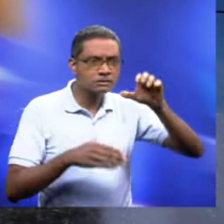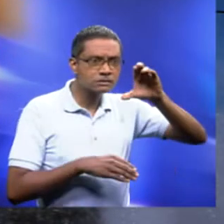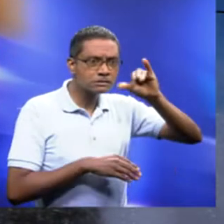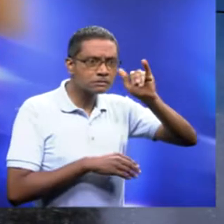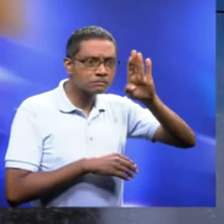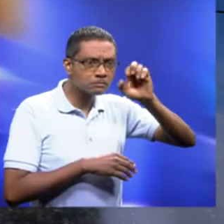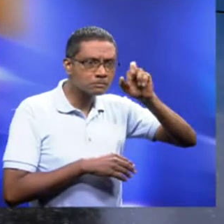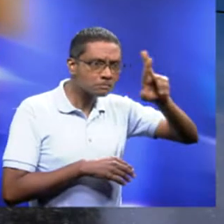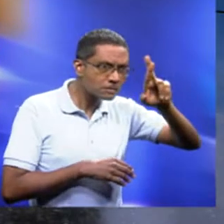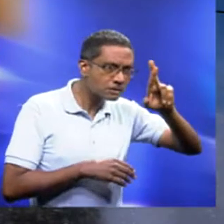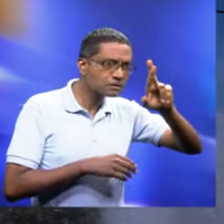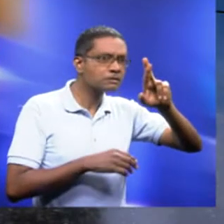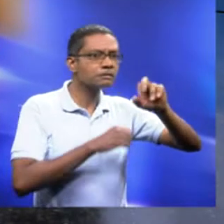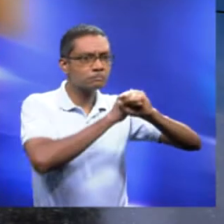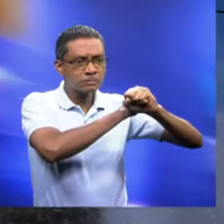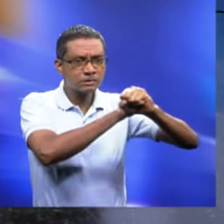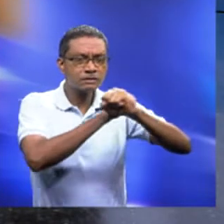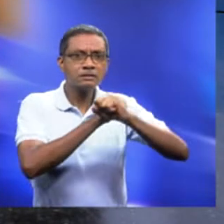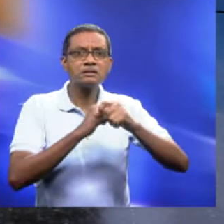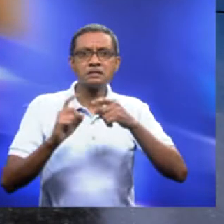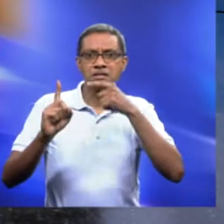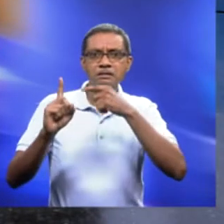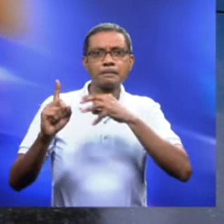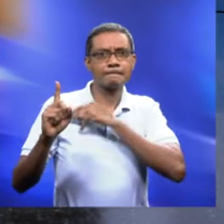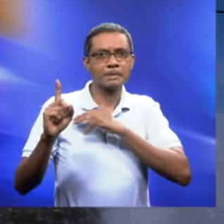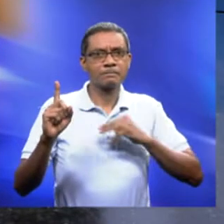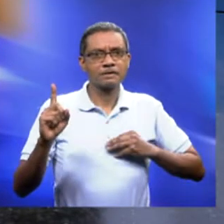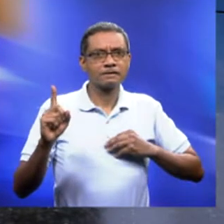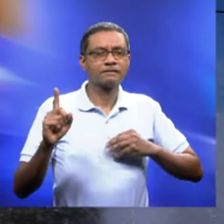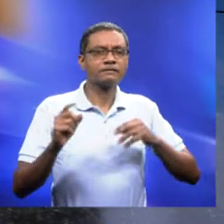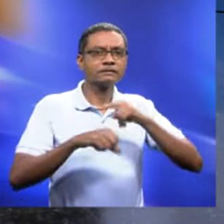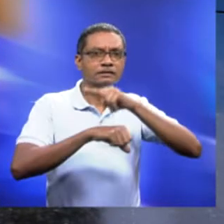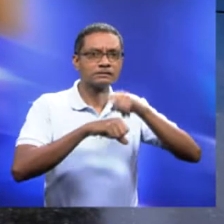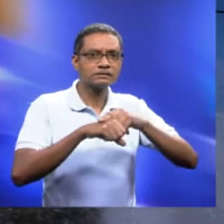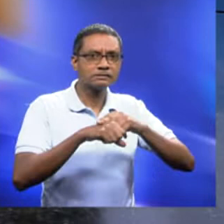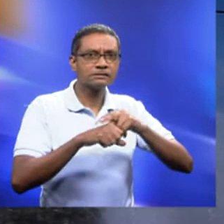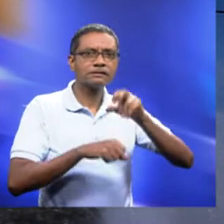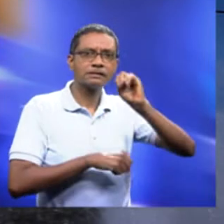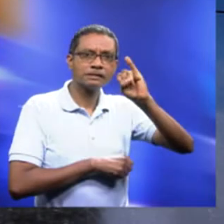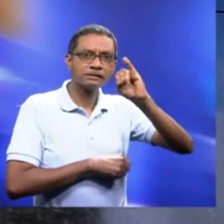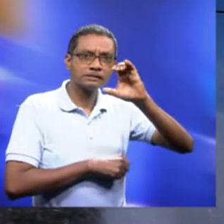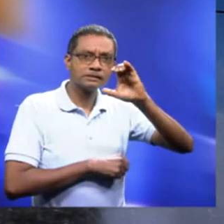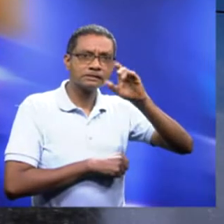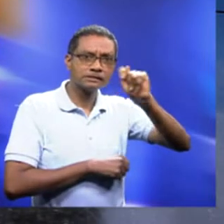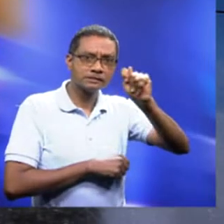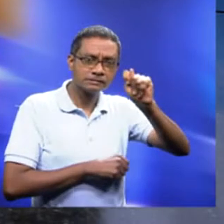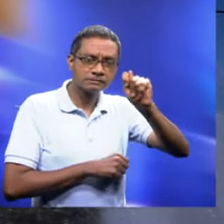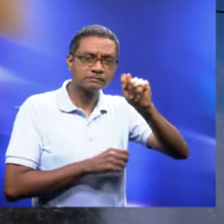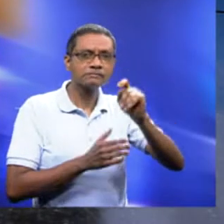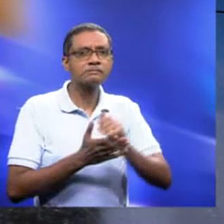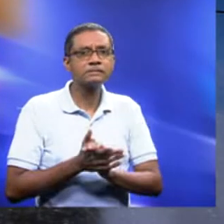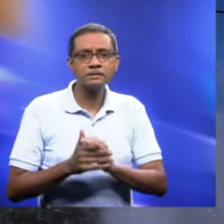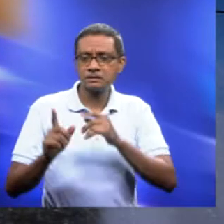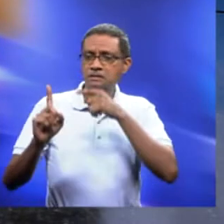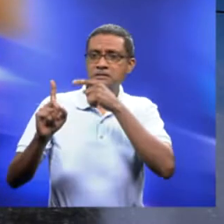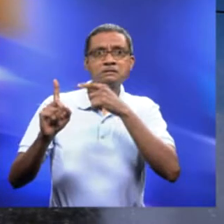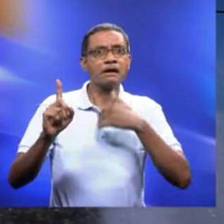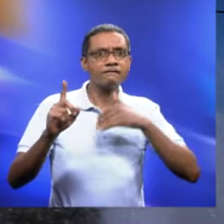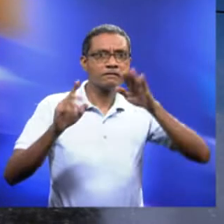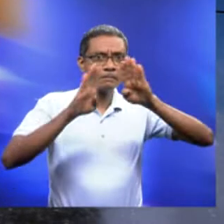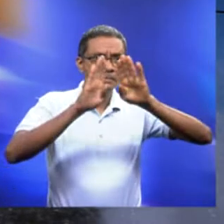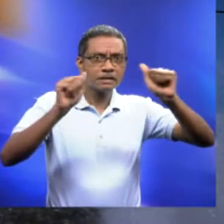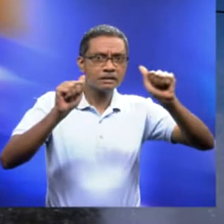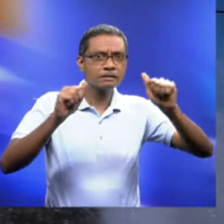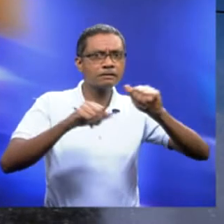is a member of the National ICT Steering Committee. Mr. Smith is the holder of a BSc in Computer Science and MSc